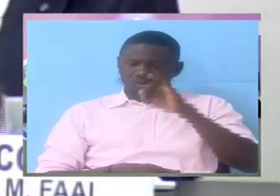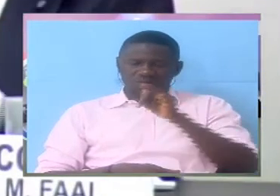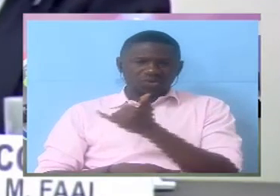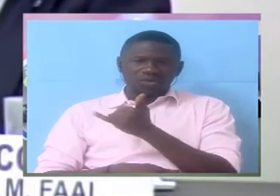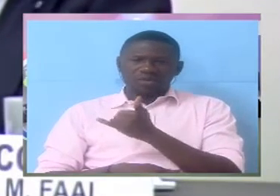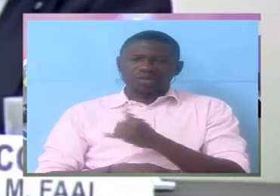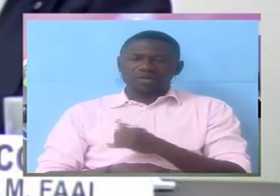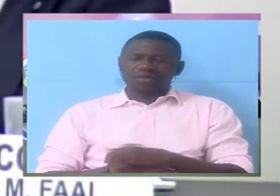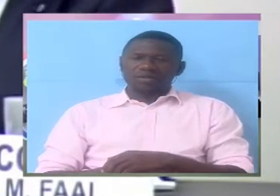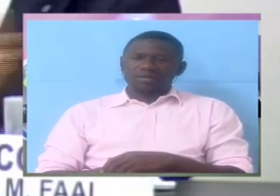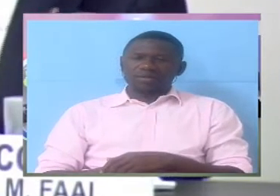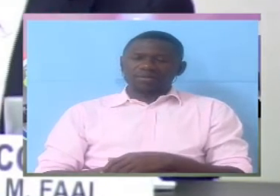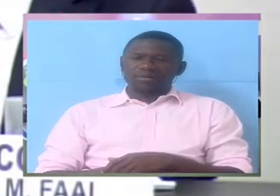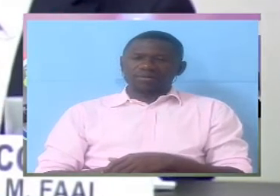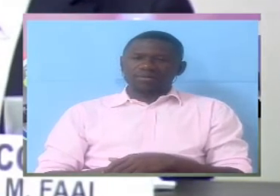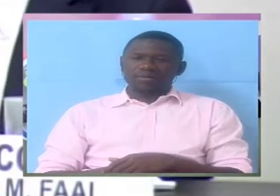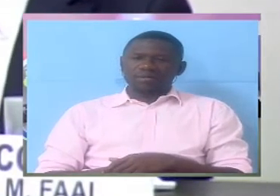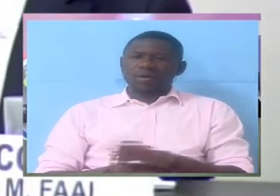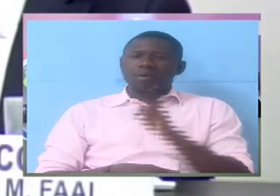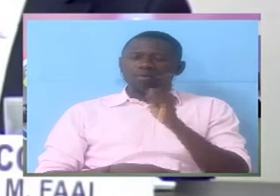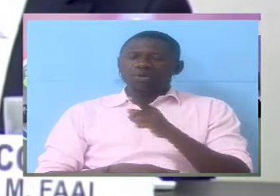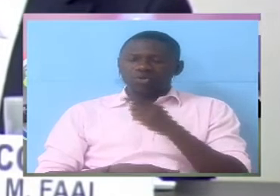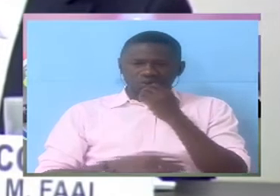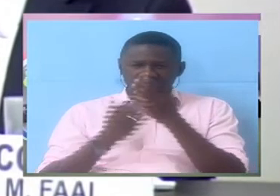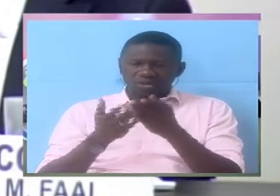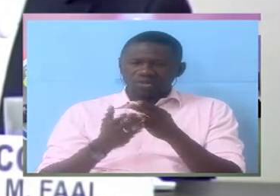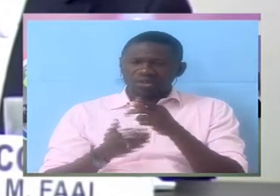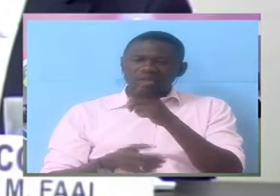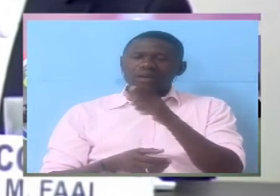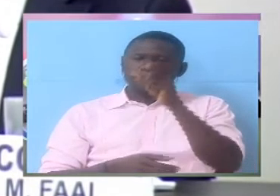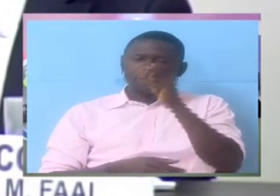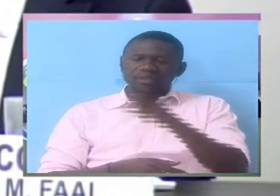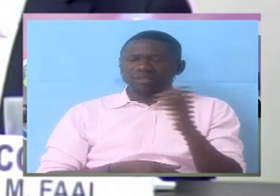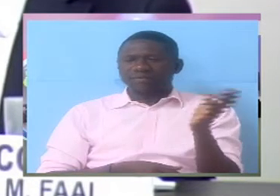I told you that. But Mr. Witness, you just told us that he is lying.